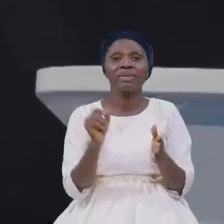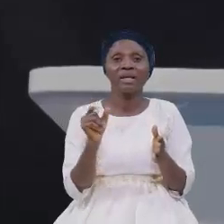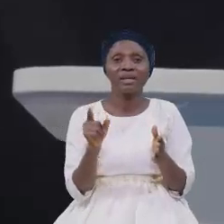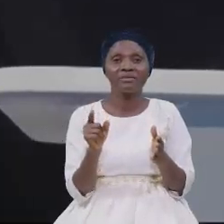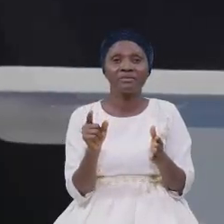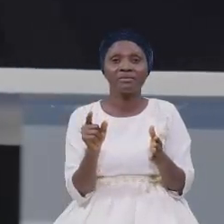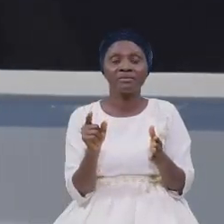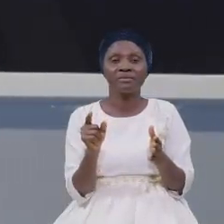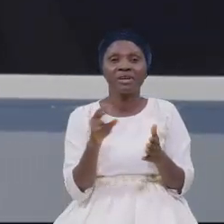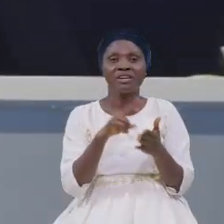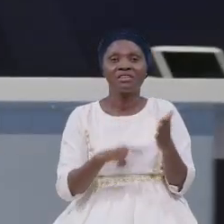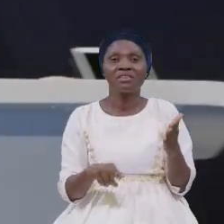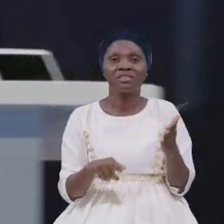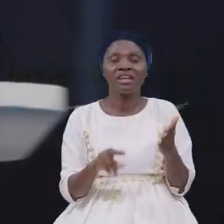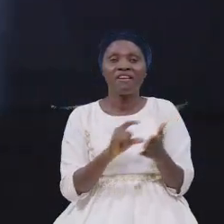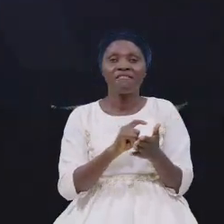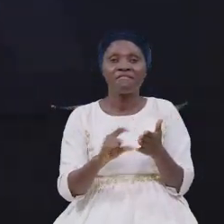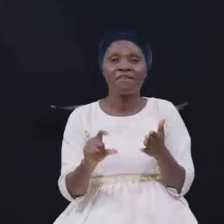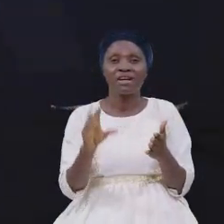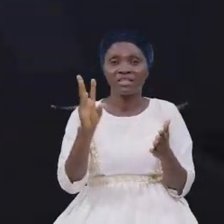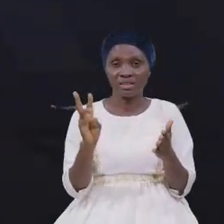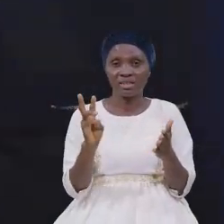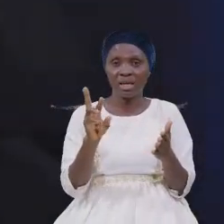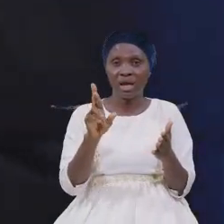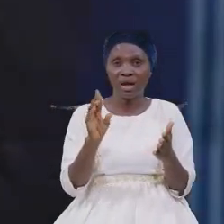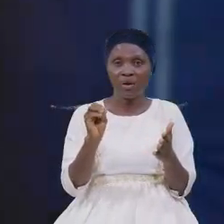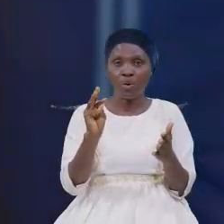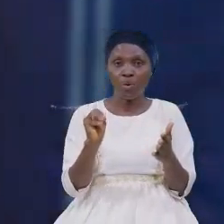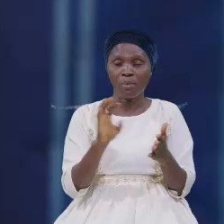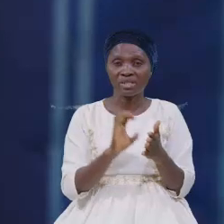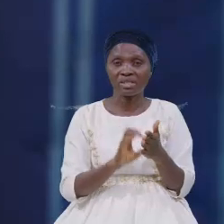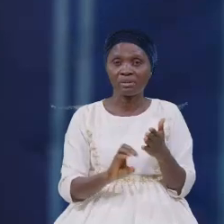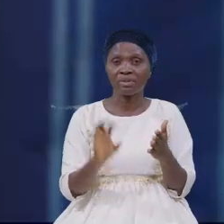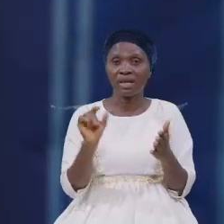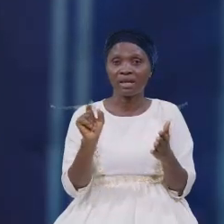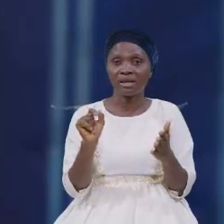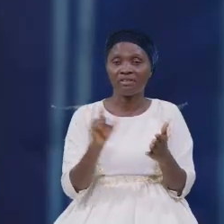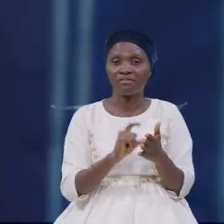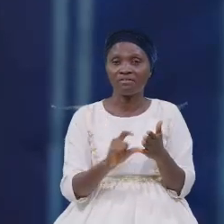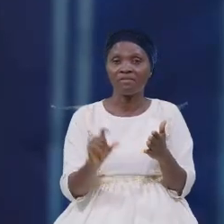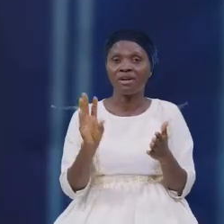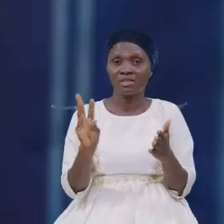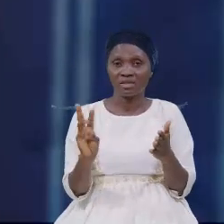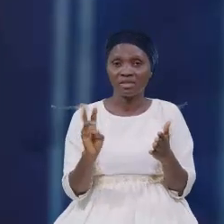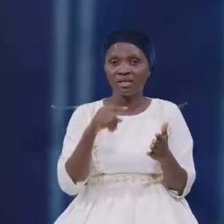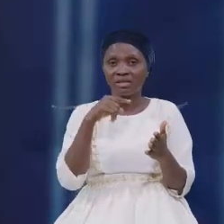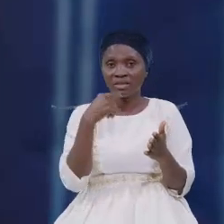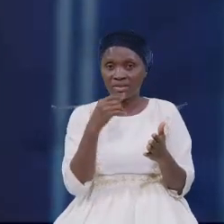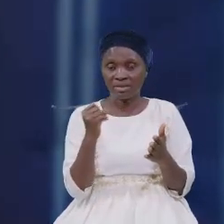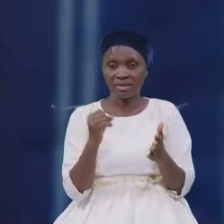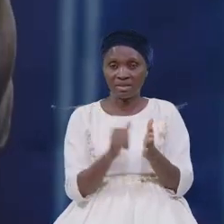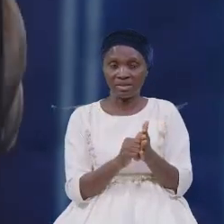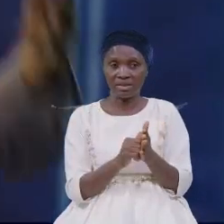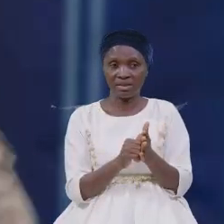verse 6. Romans chapter 11. We're looking at verse 6. It says, and if